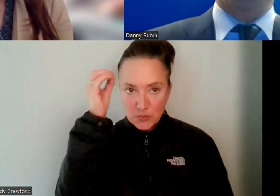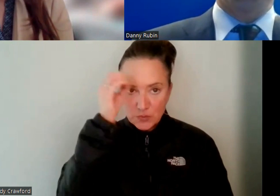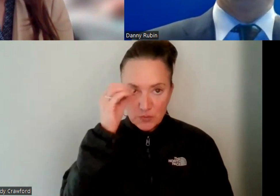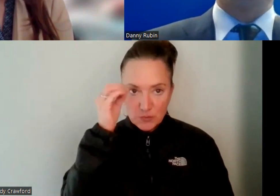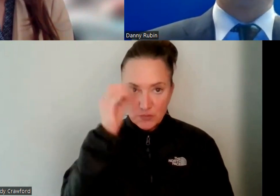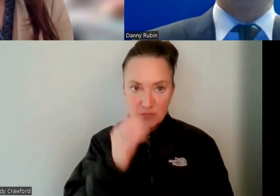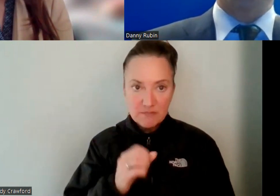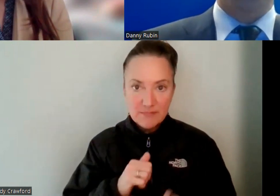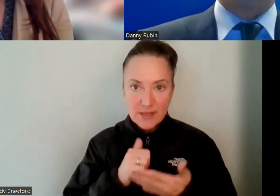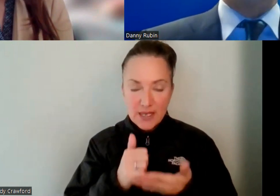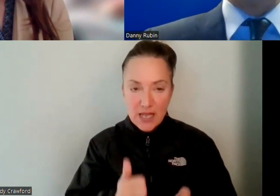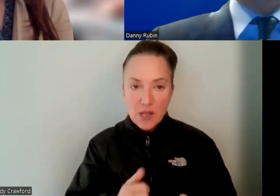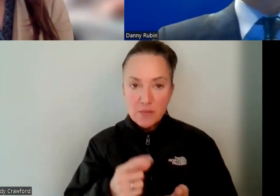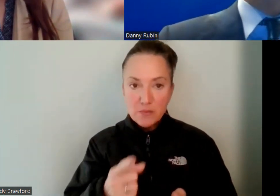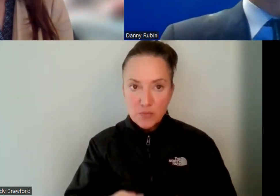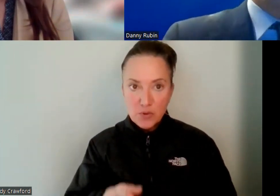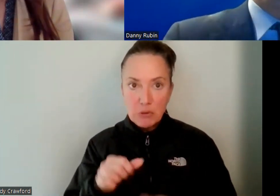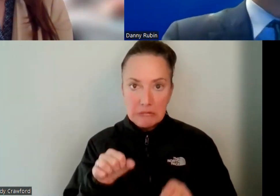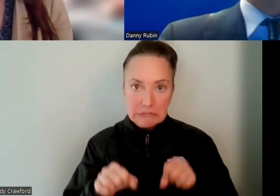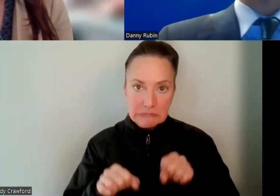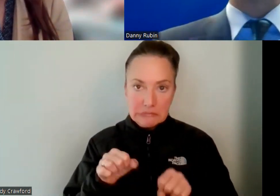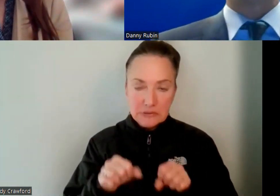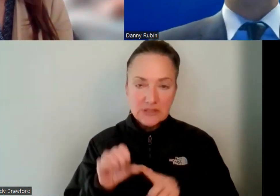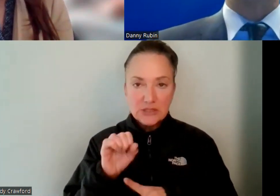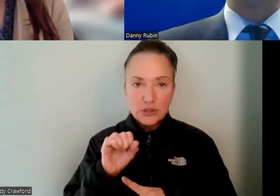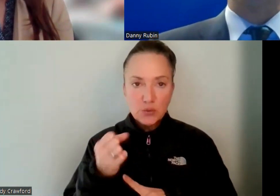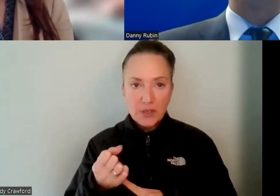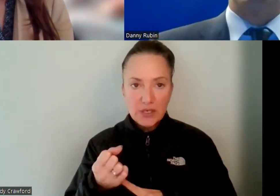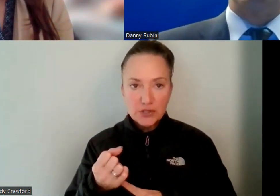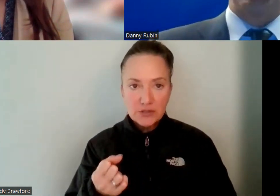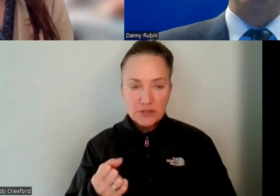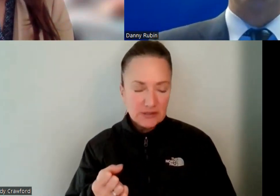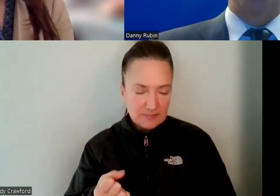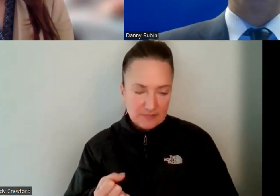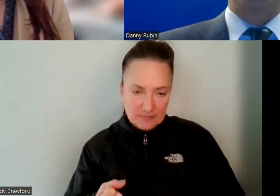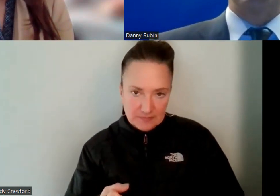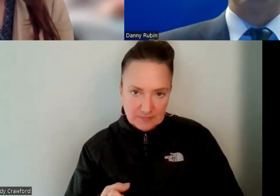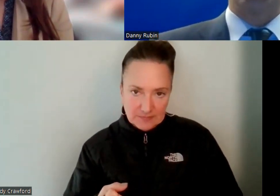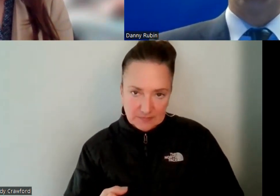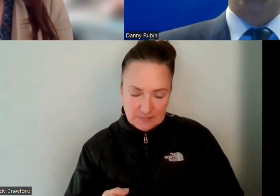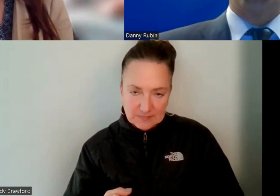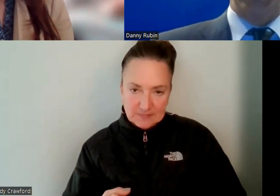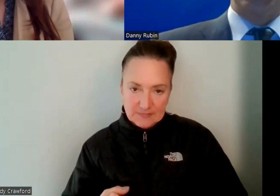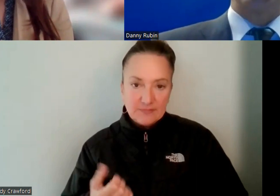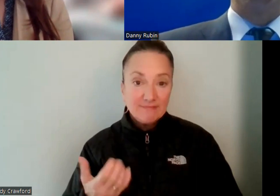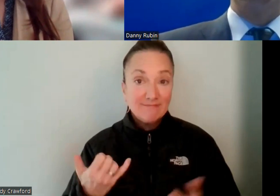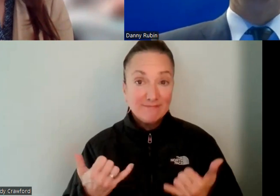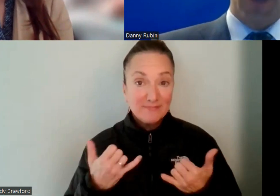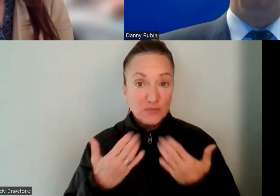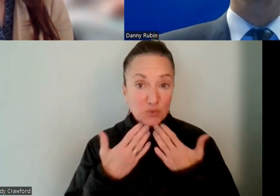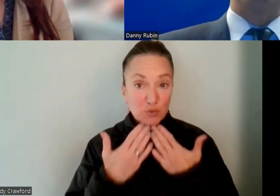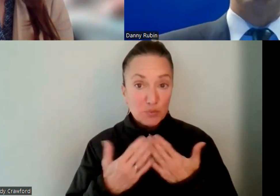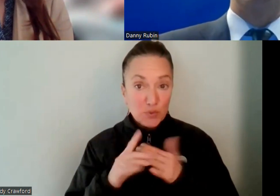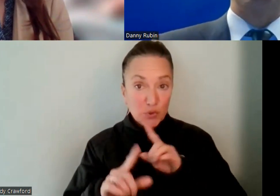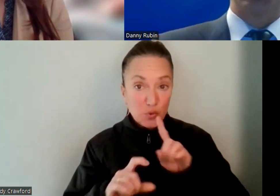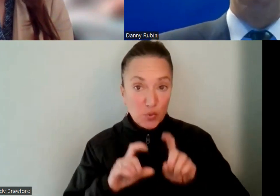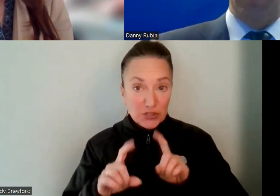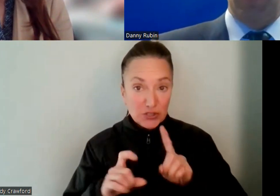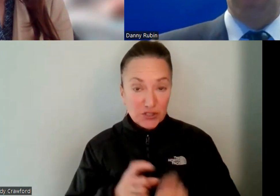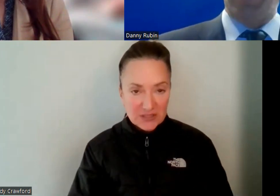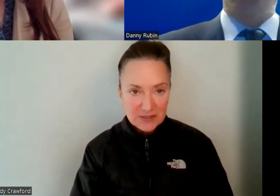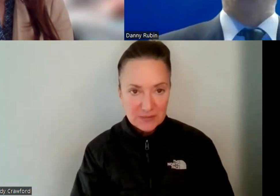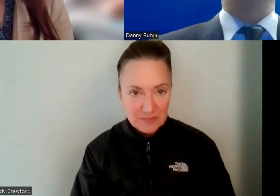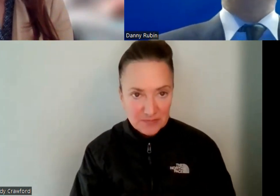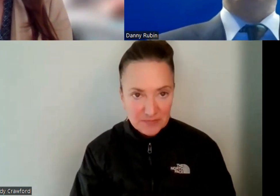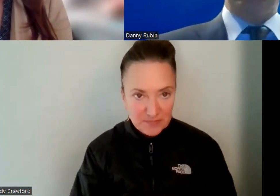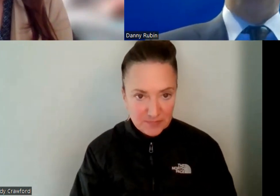avoid an awkward situation in your first job. We have some mhm. excellent questions now in the chat. Thank you to everybody who has been putting questions in. I'm going to start